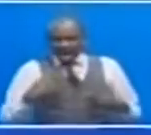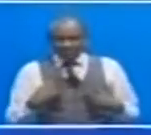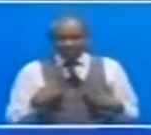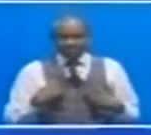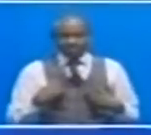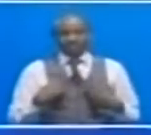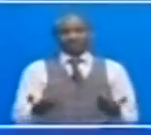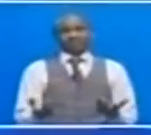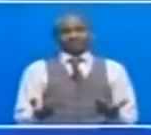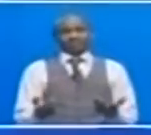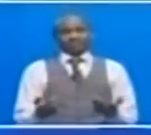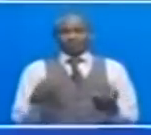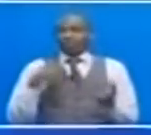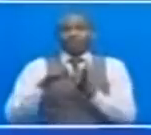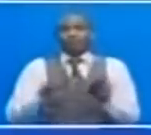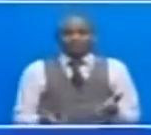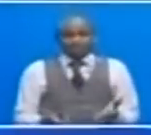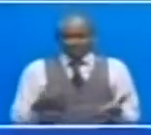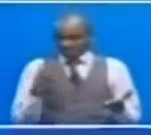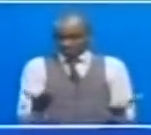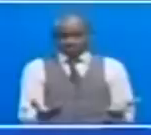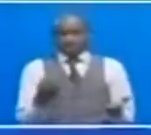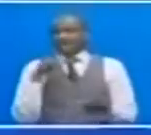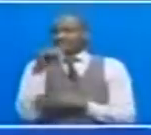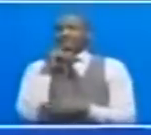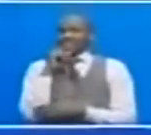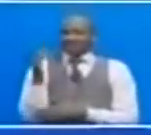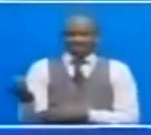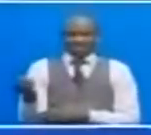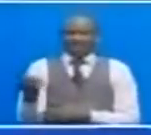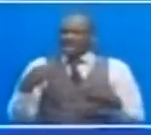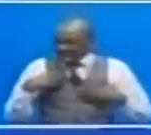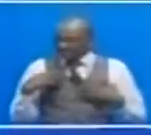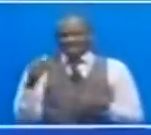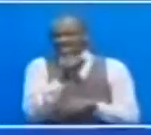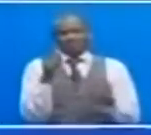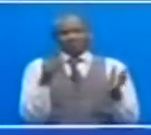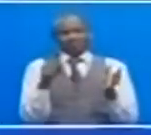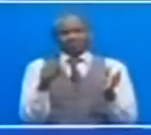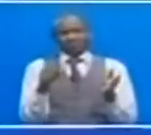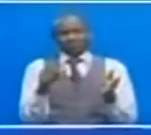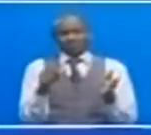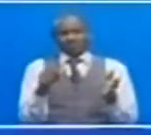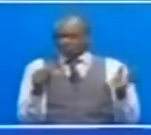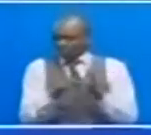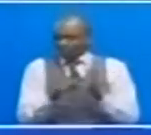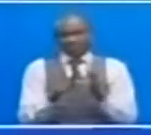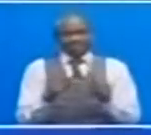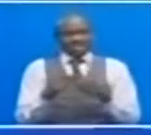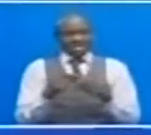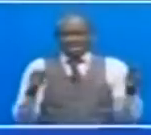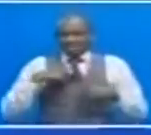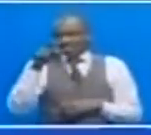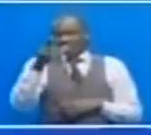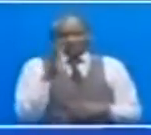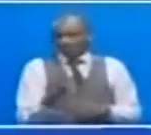insurance? Yes. Now, what's the problem? Even I asked my dad, do you have anything to anybody who did the accident?